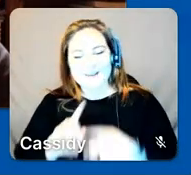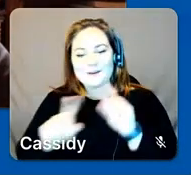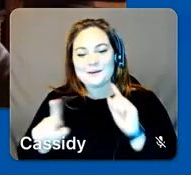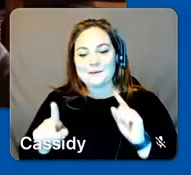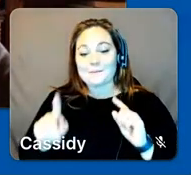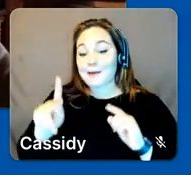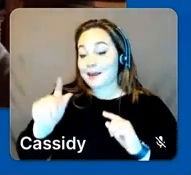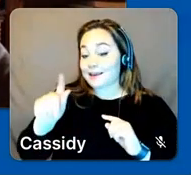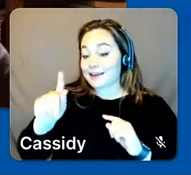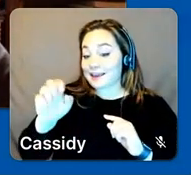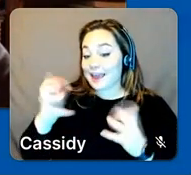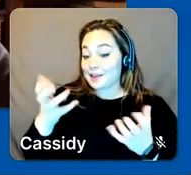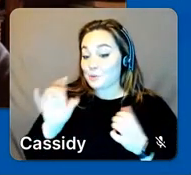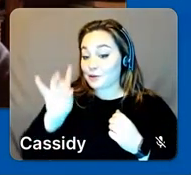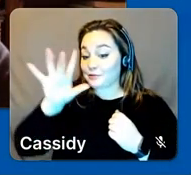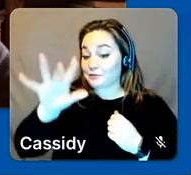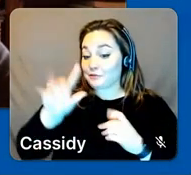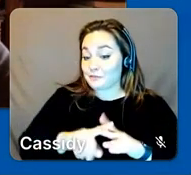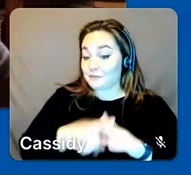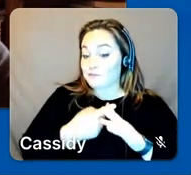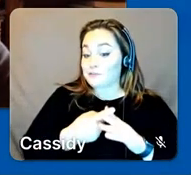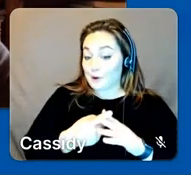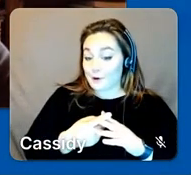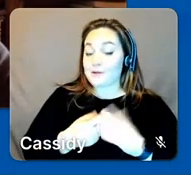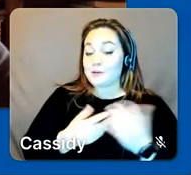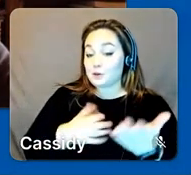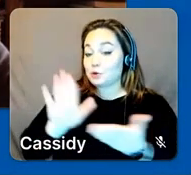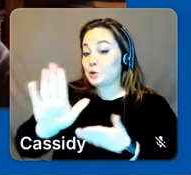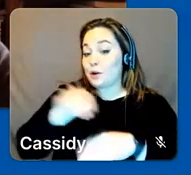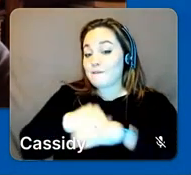Kate, do you want to start us off? What's your advice